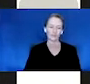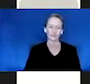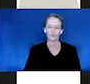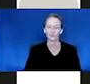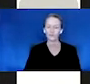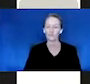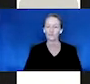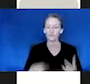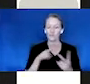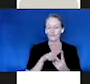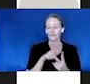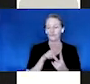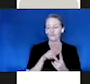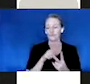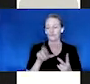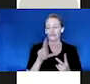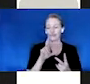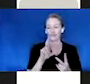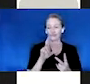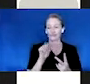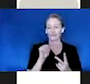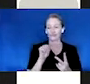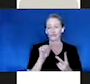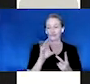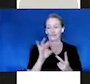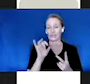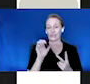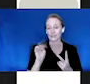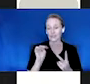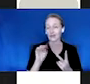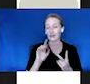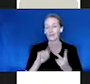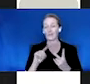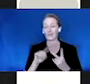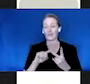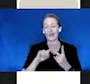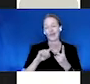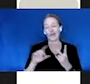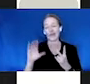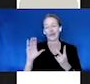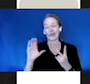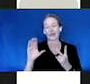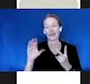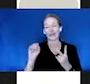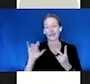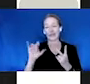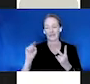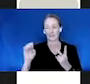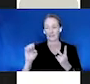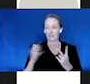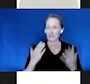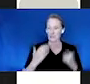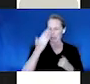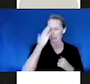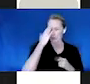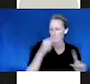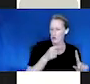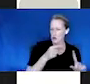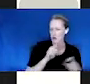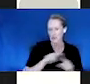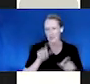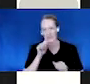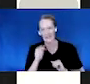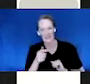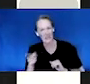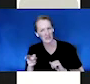One is racism, and the other one is caste. And you probably are familiar with the one and not so much with the other, and I'll just briefly cover